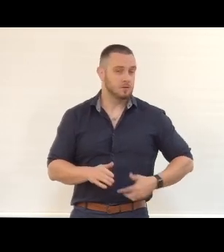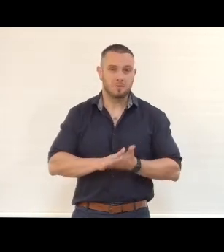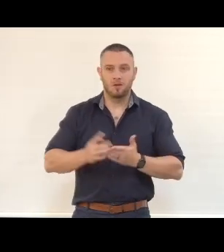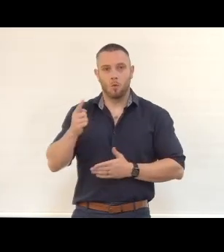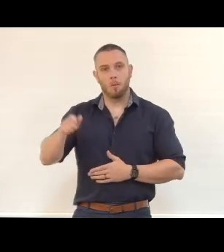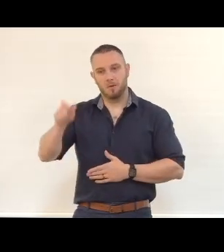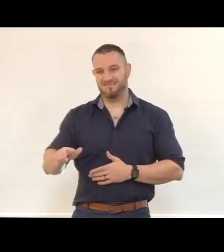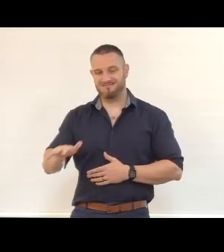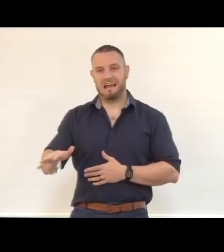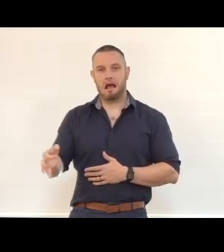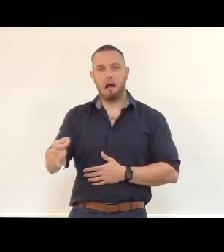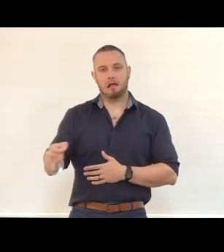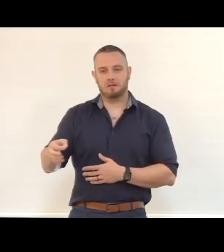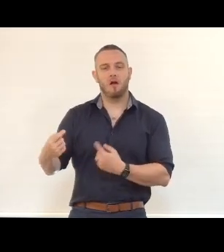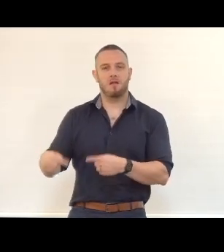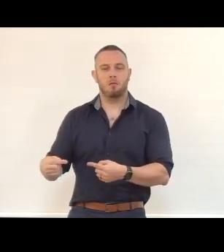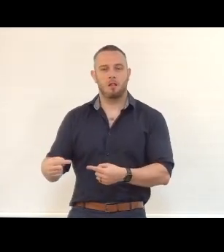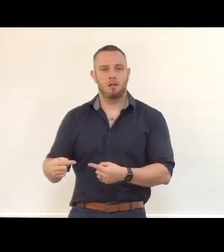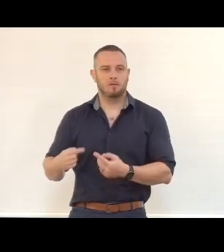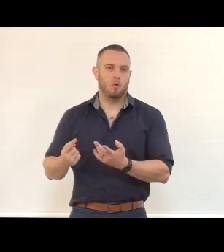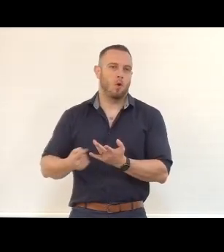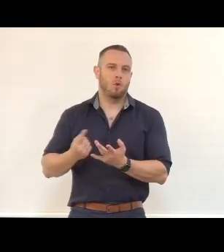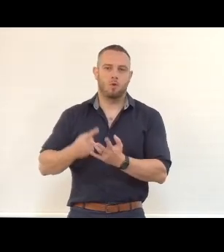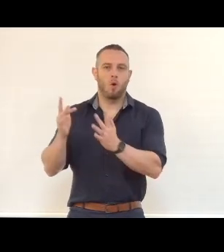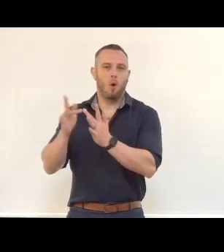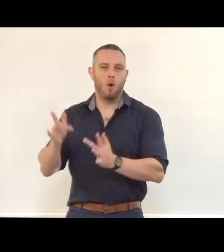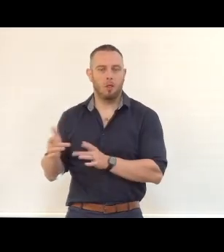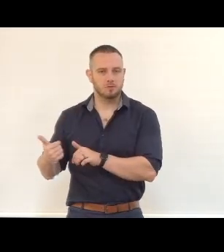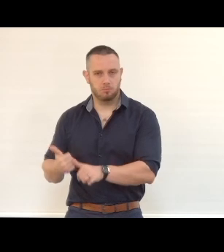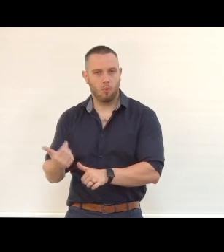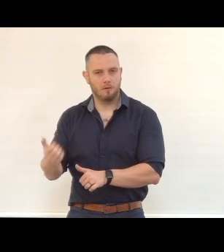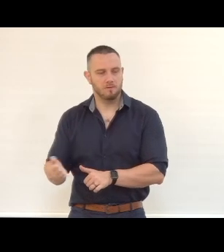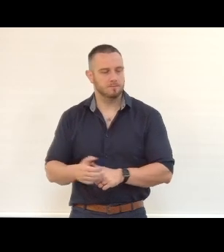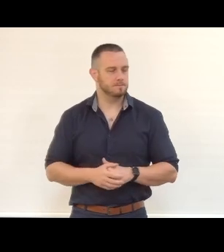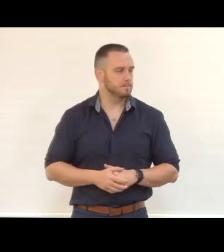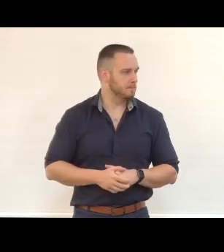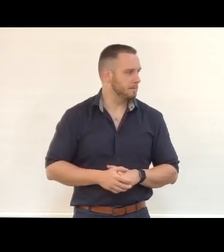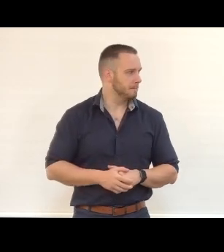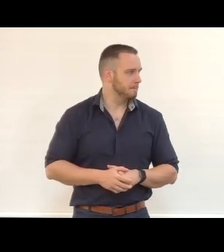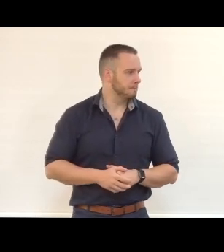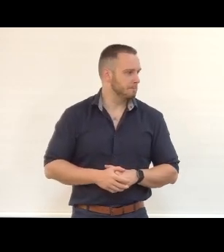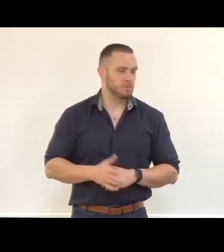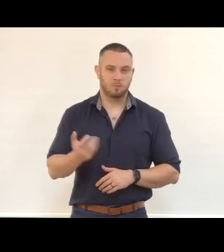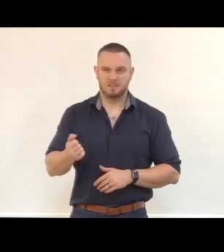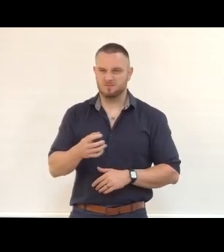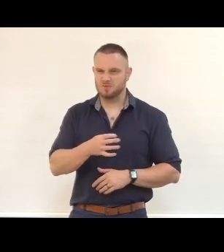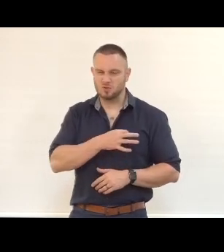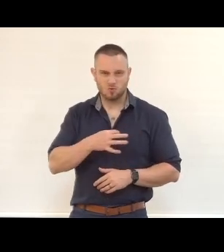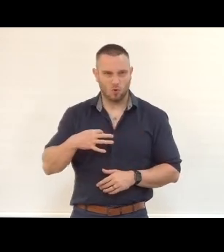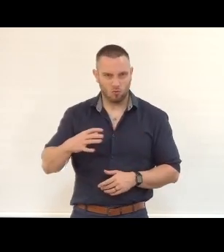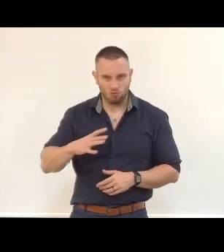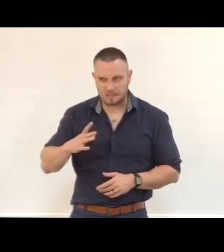on island available, and there was also additional online support. So there was a doctor on call, there